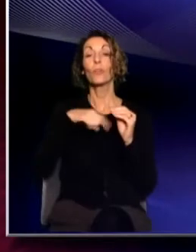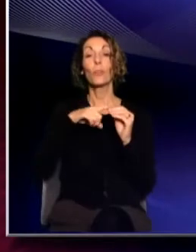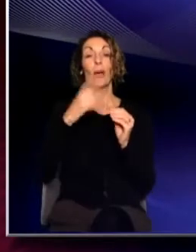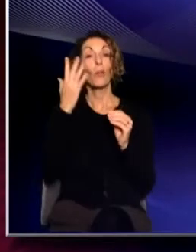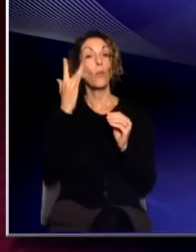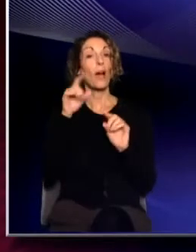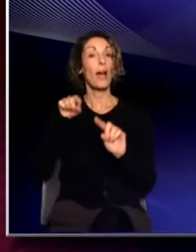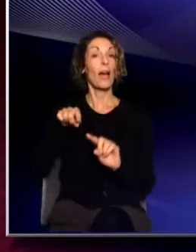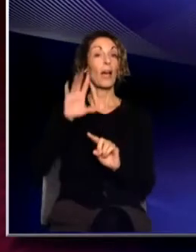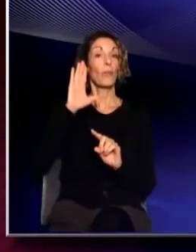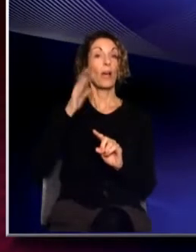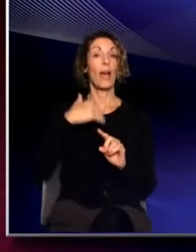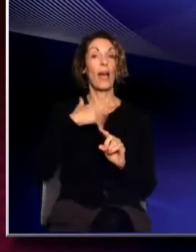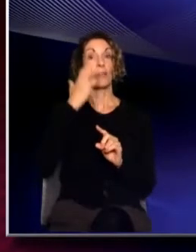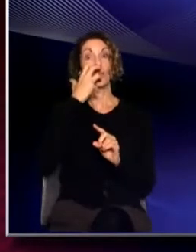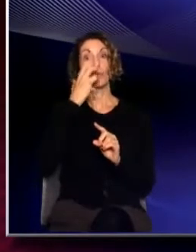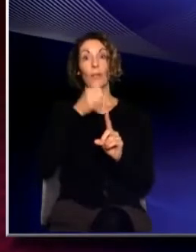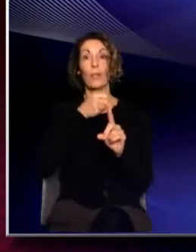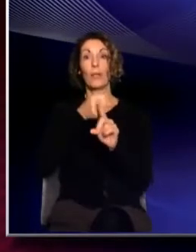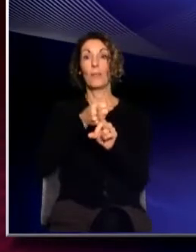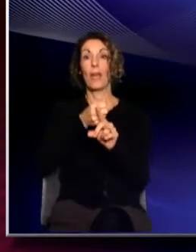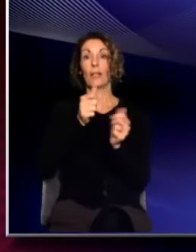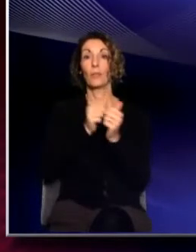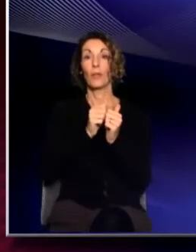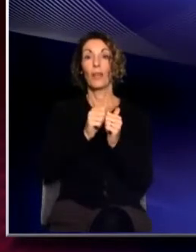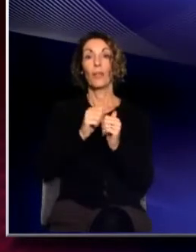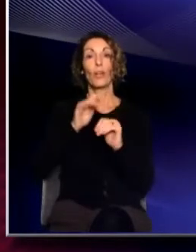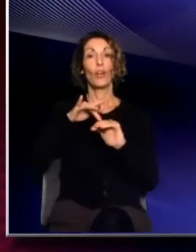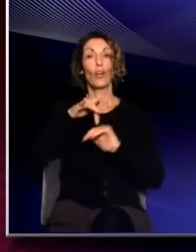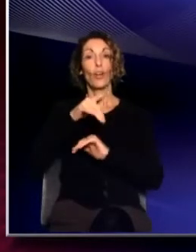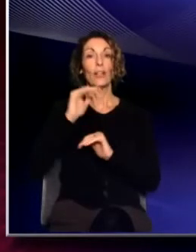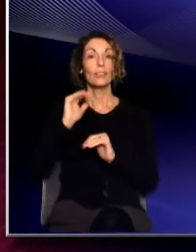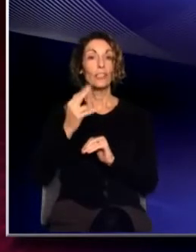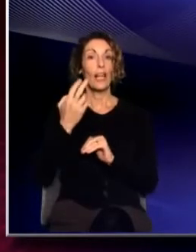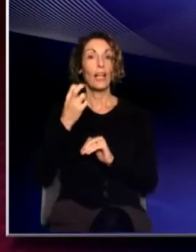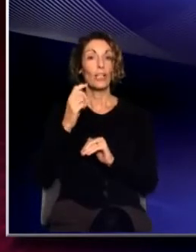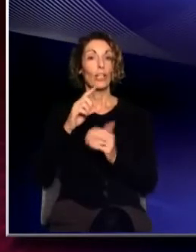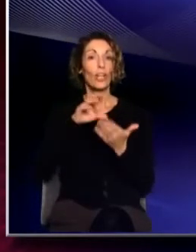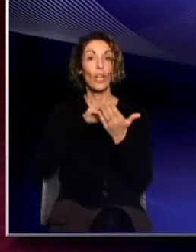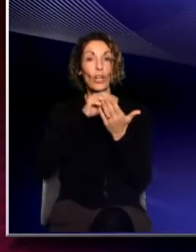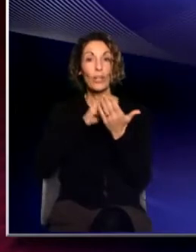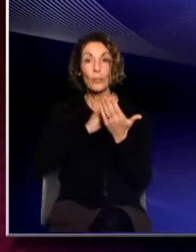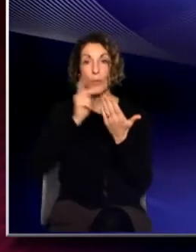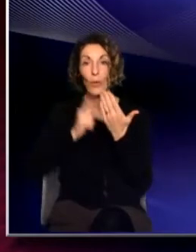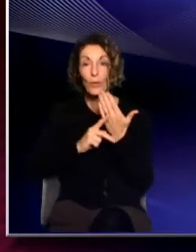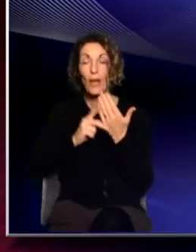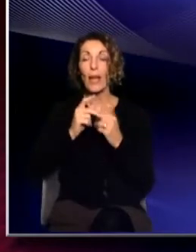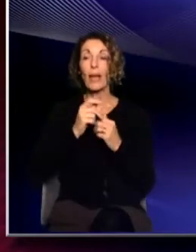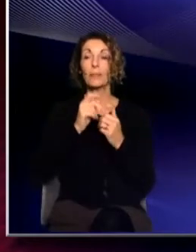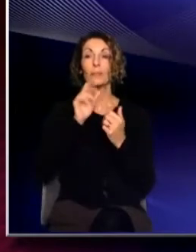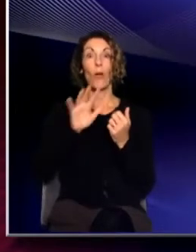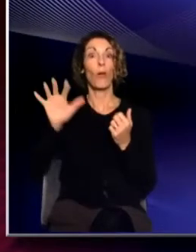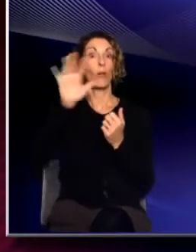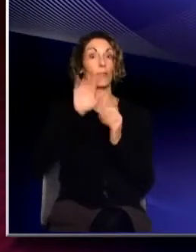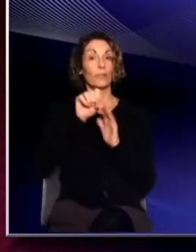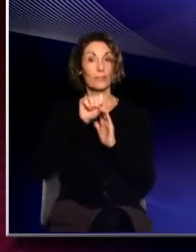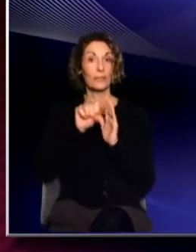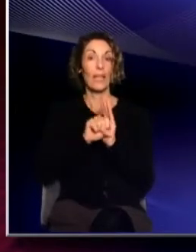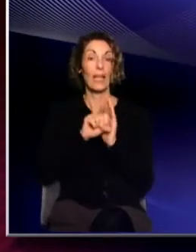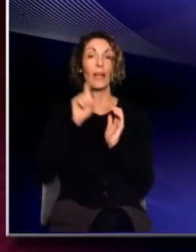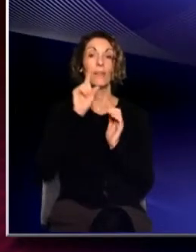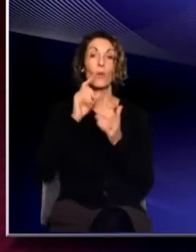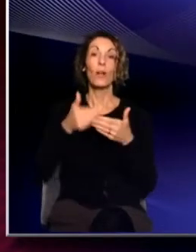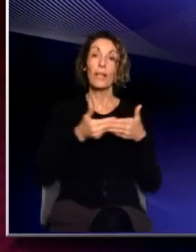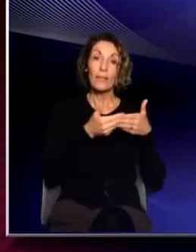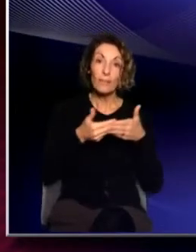that would have such an impact with the early childhood learning program statewide for infants